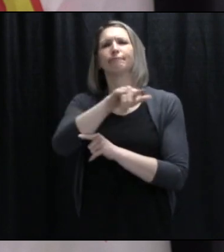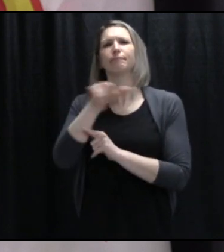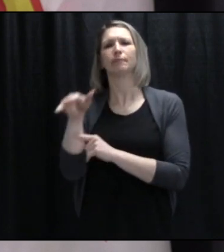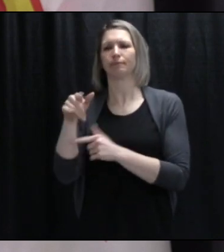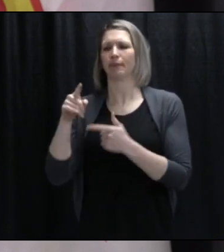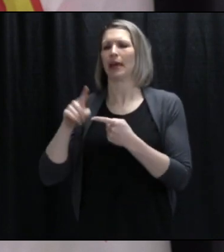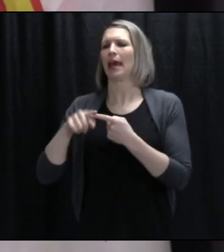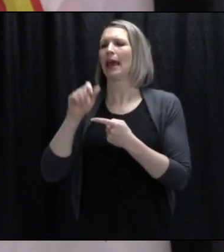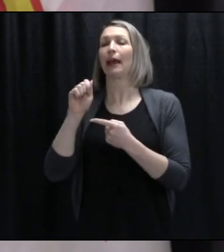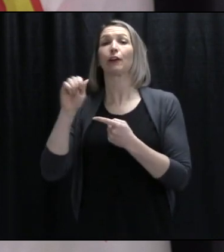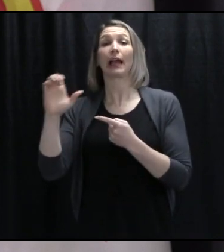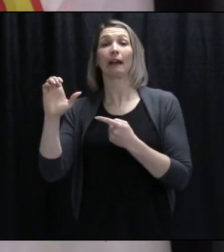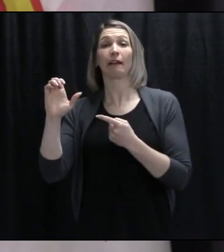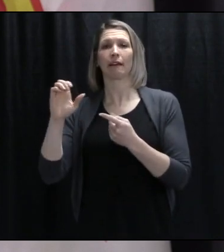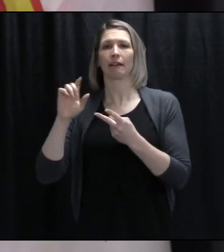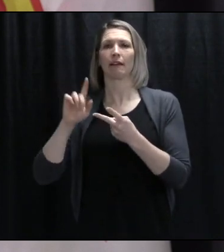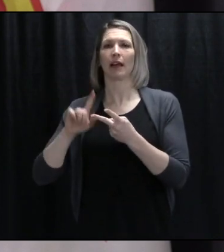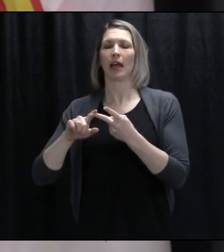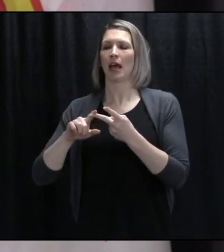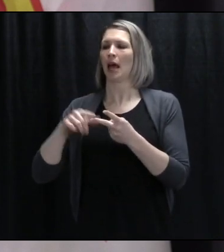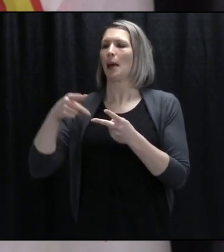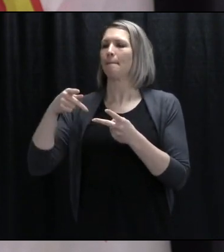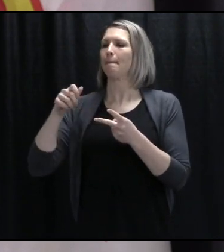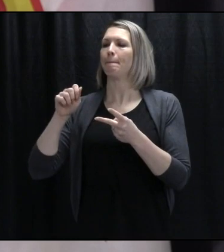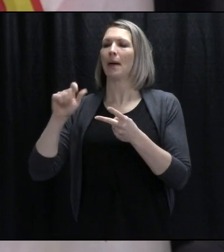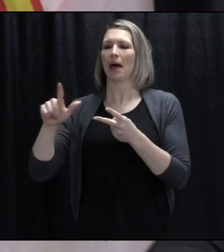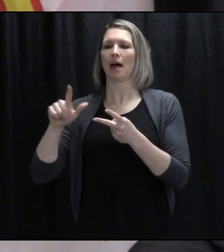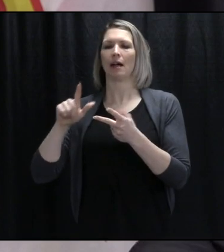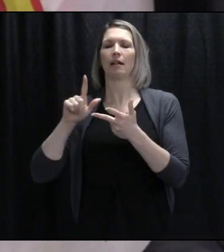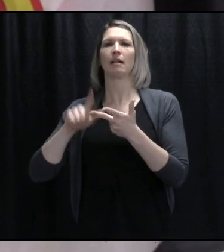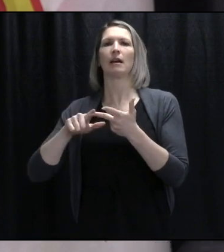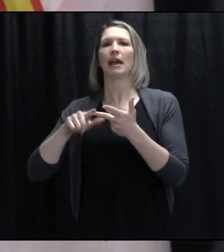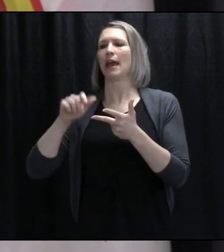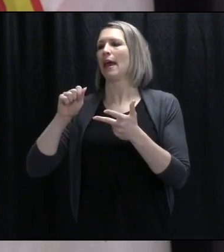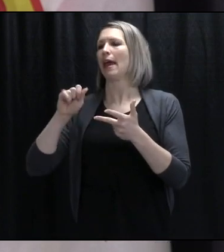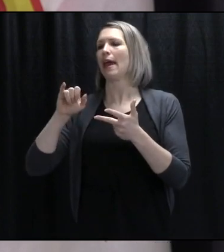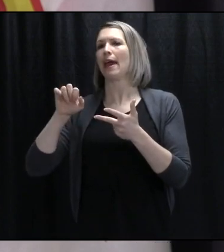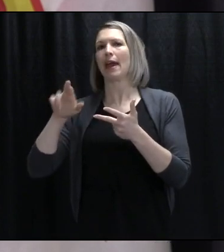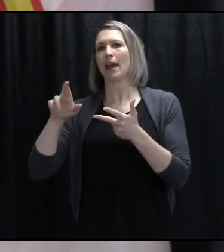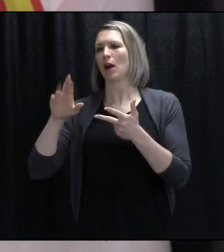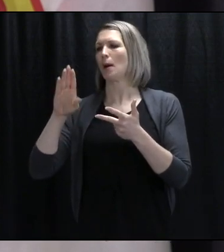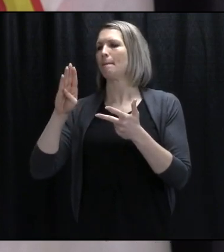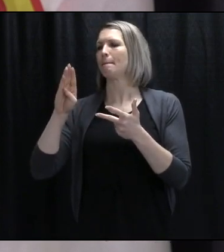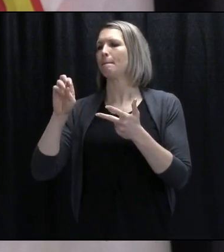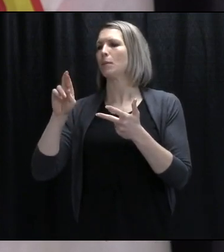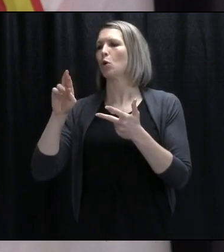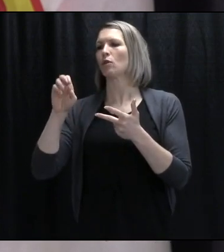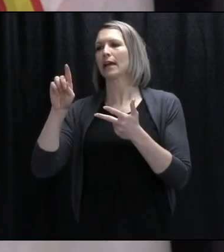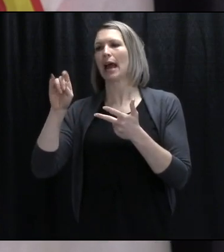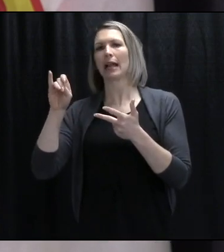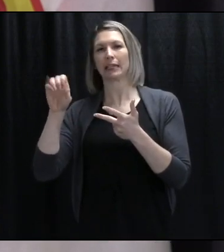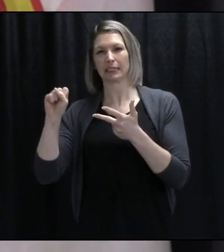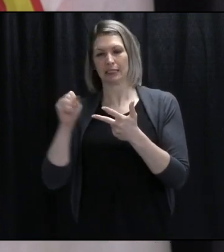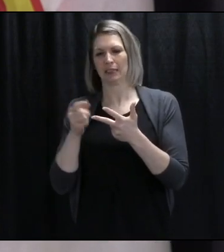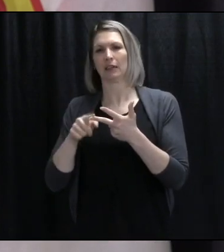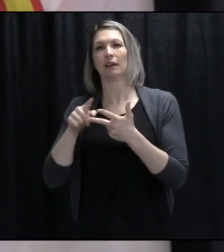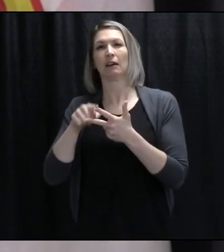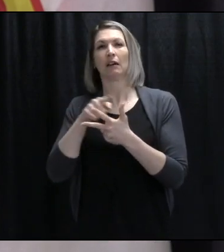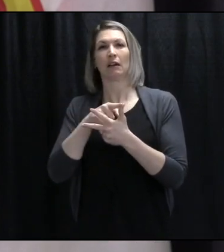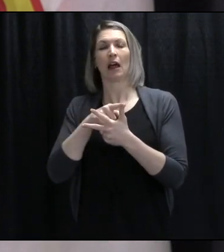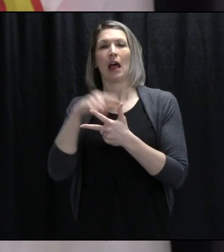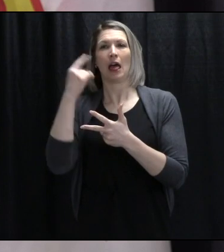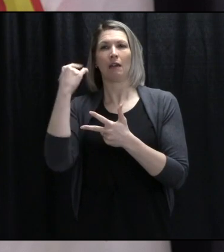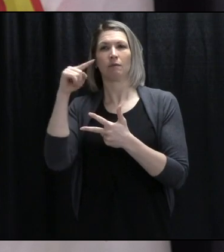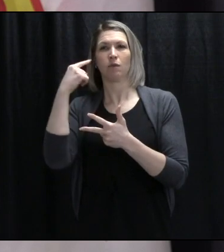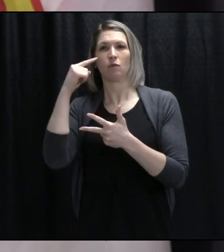communities. Maintaining essential connectivity across the province, well, that's critical. So if you travel with PAL or Air